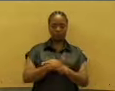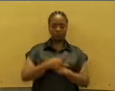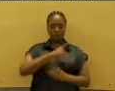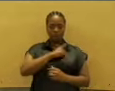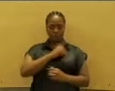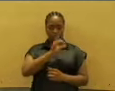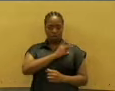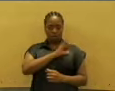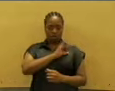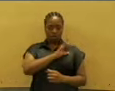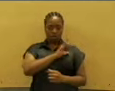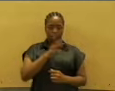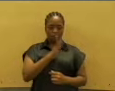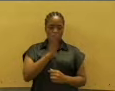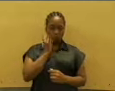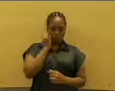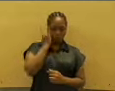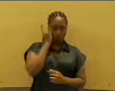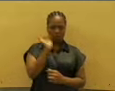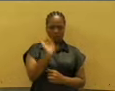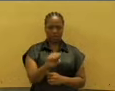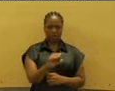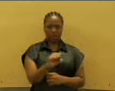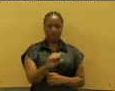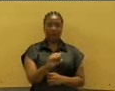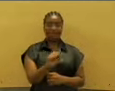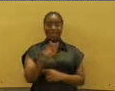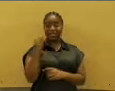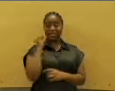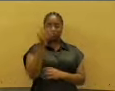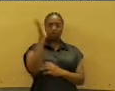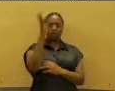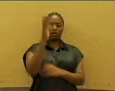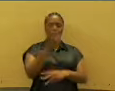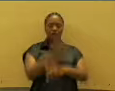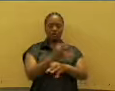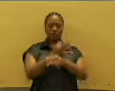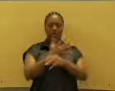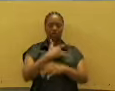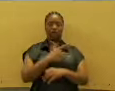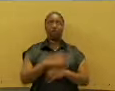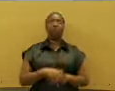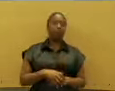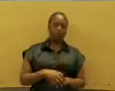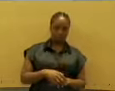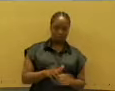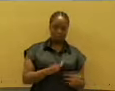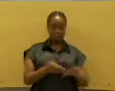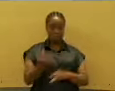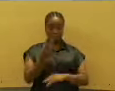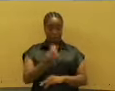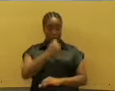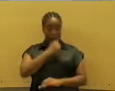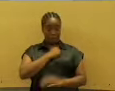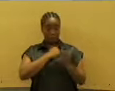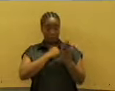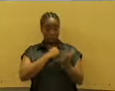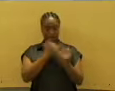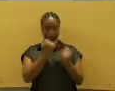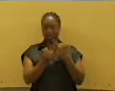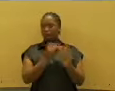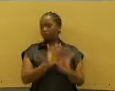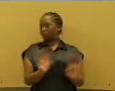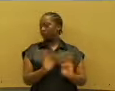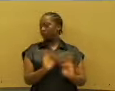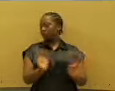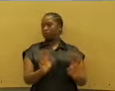the embarrassment and humiliation. The speakers did share that parents will feel like, oh, I would die if my child told me they were having sex. But